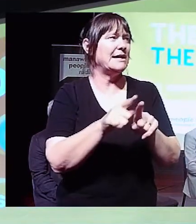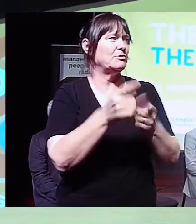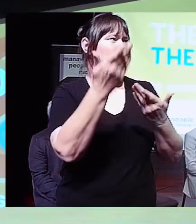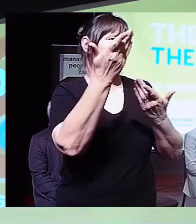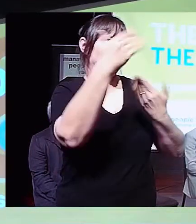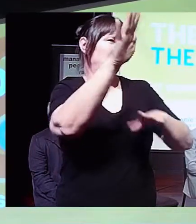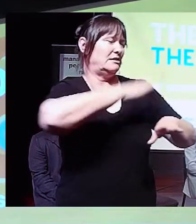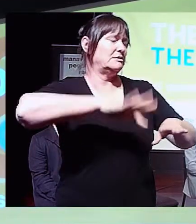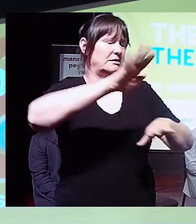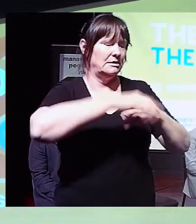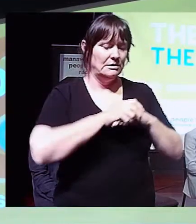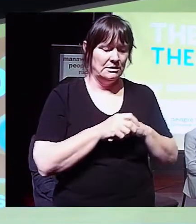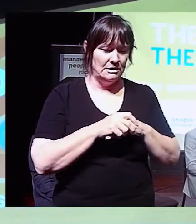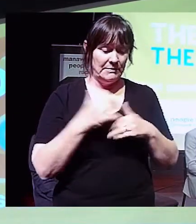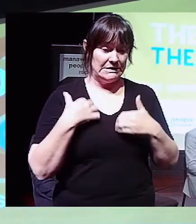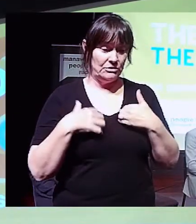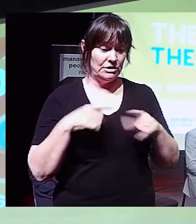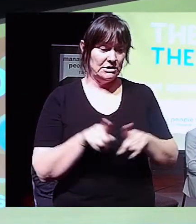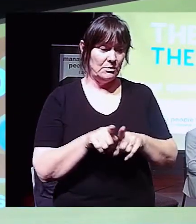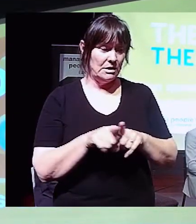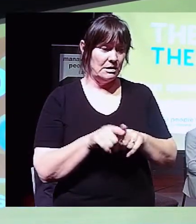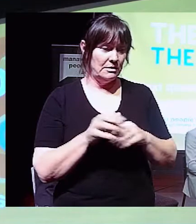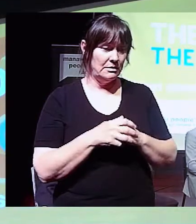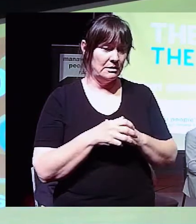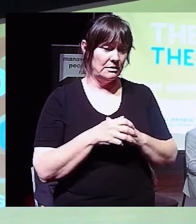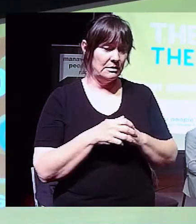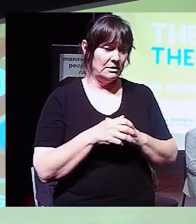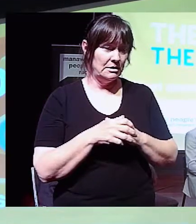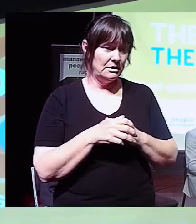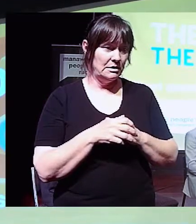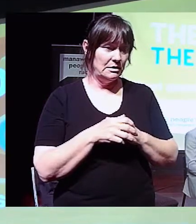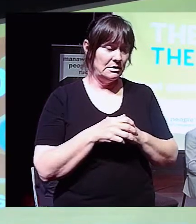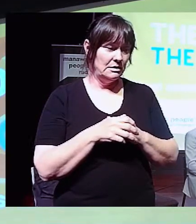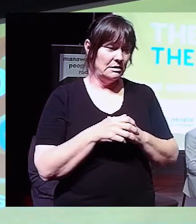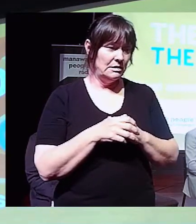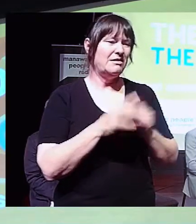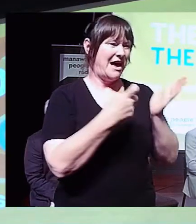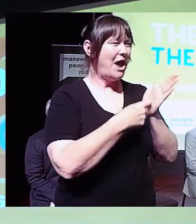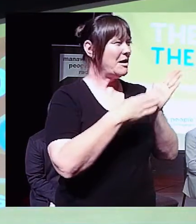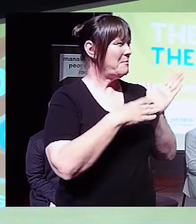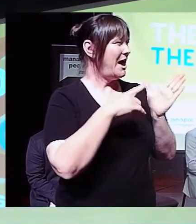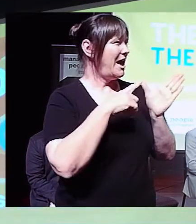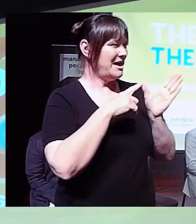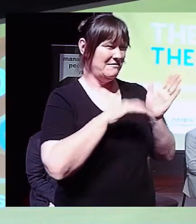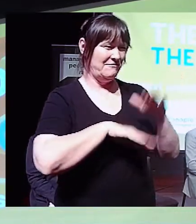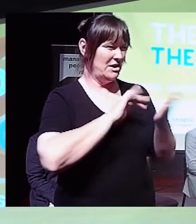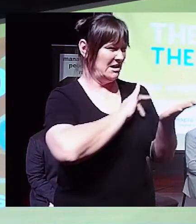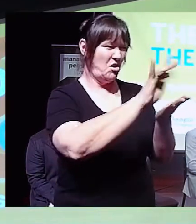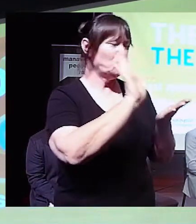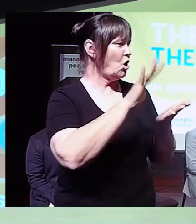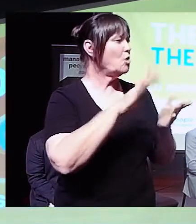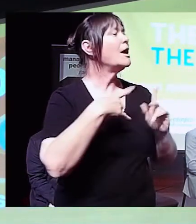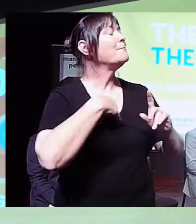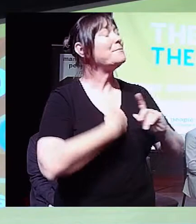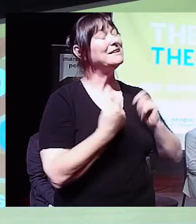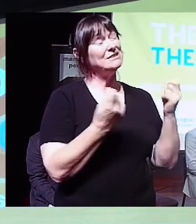stock. What's also interesting is that I don't necessarily believe that the RMA should be scrapped. It does need to be reformed in certain areas. I also